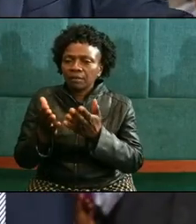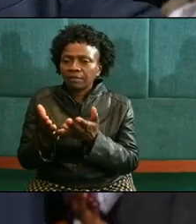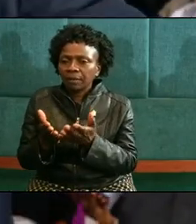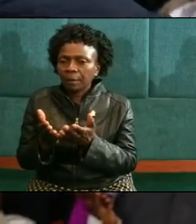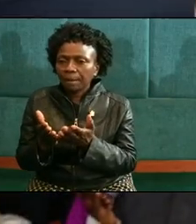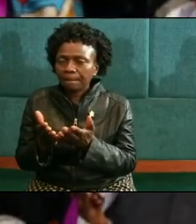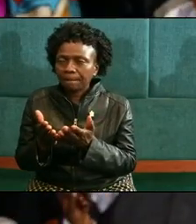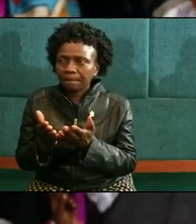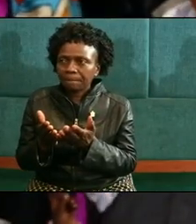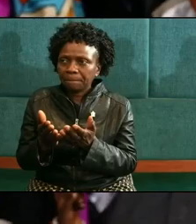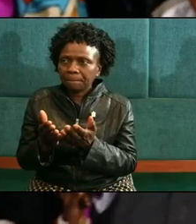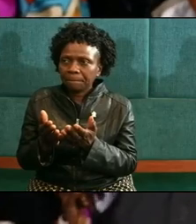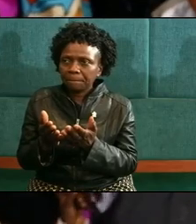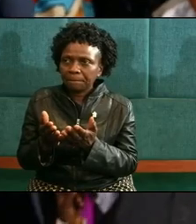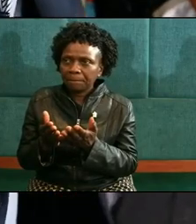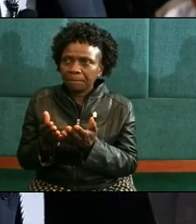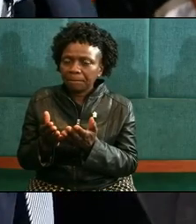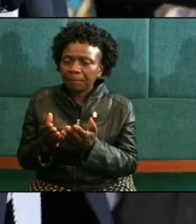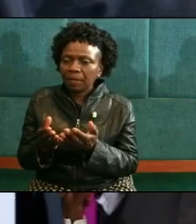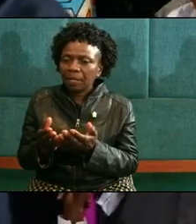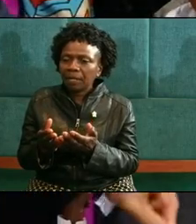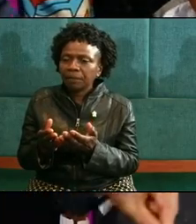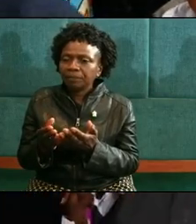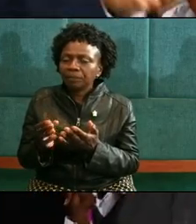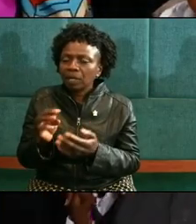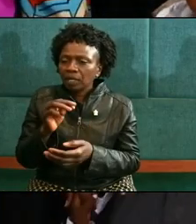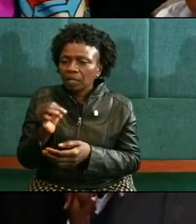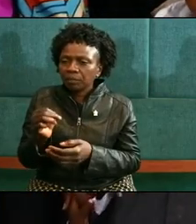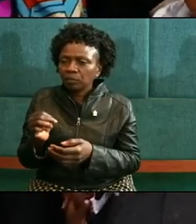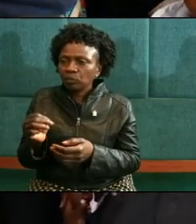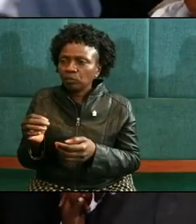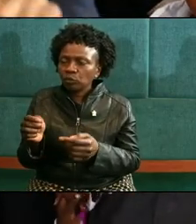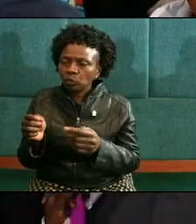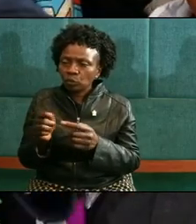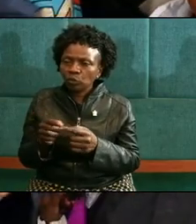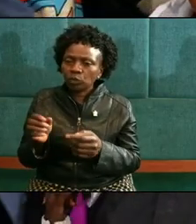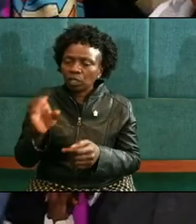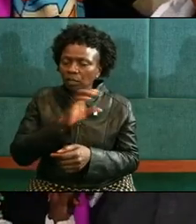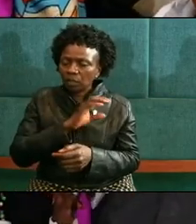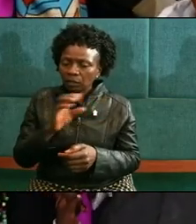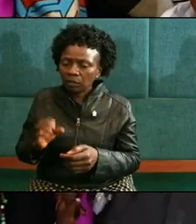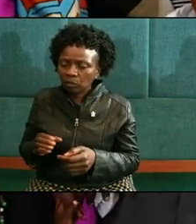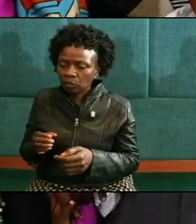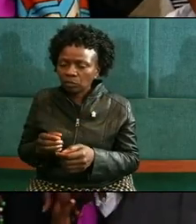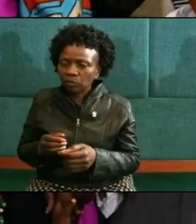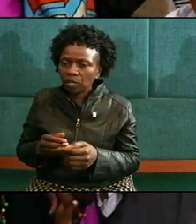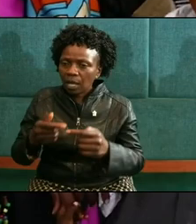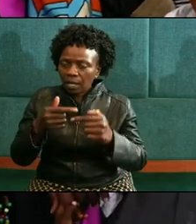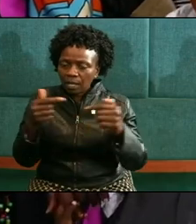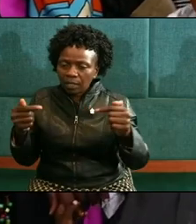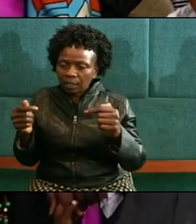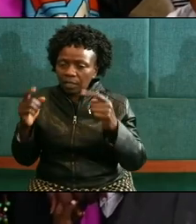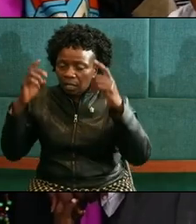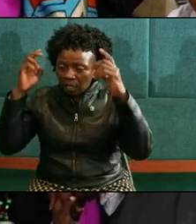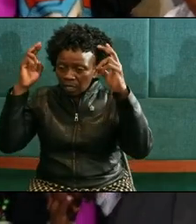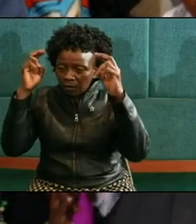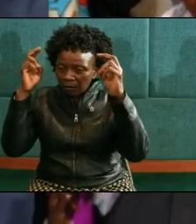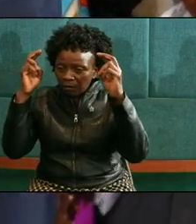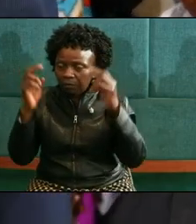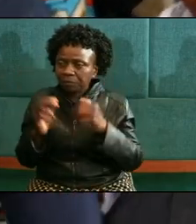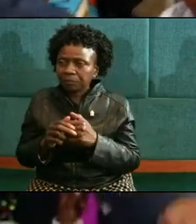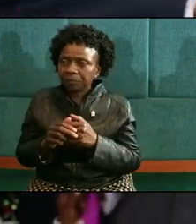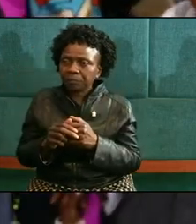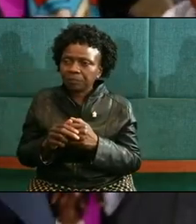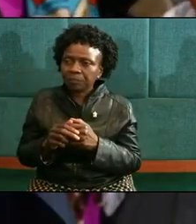them. We ain't surrendering them to the devil. We ain't surrendering them to any woke ideology. We ain't messing up their